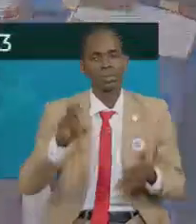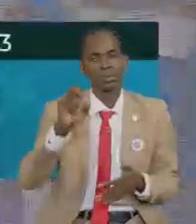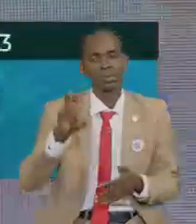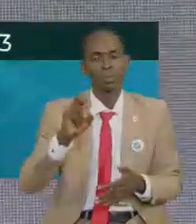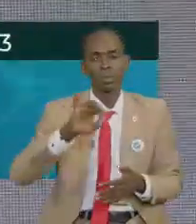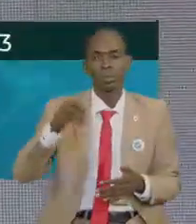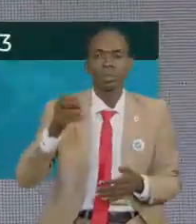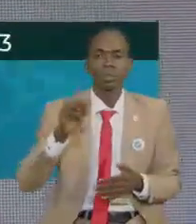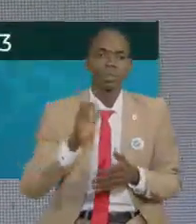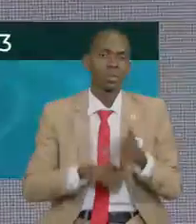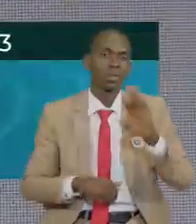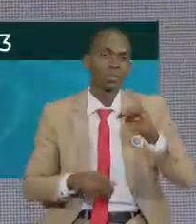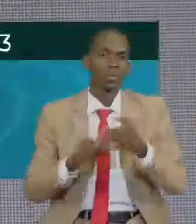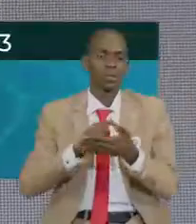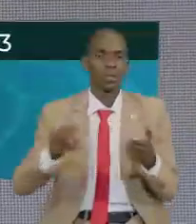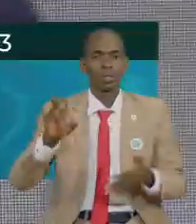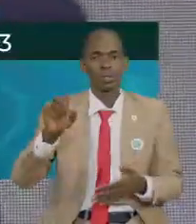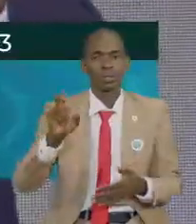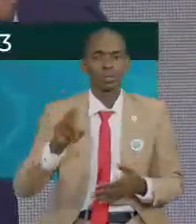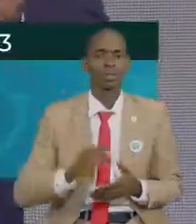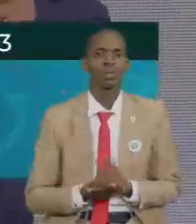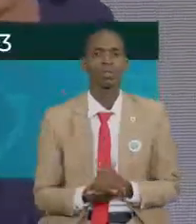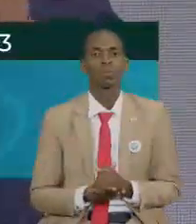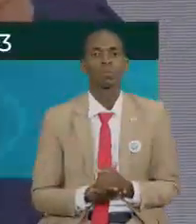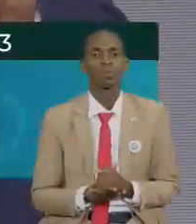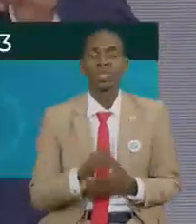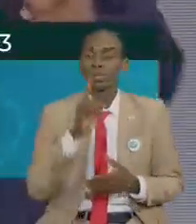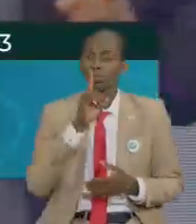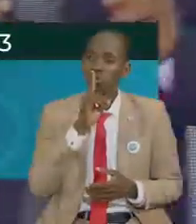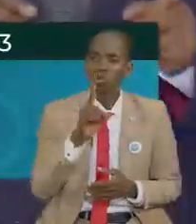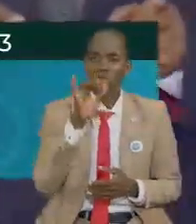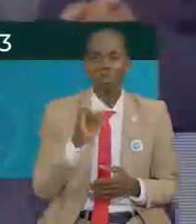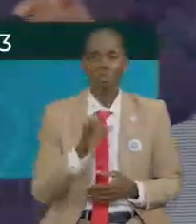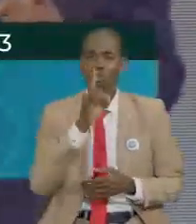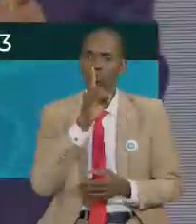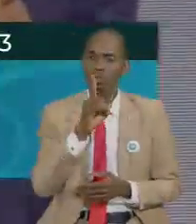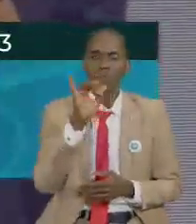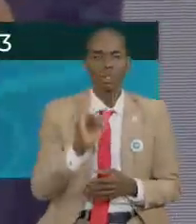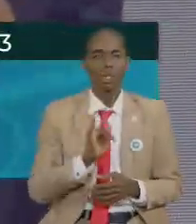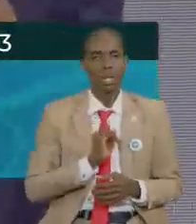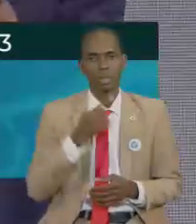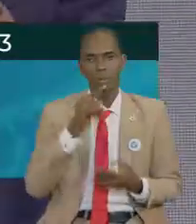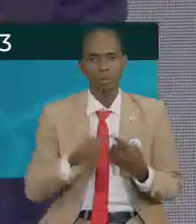John 14, verse 12. Verily, verily, I say unto you,